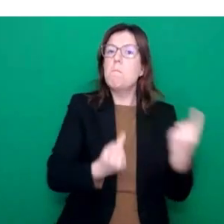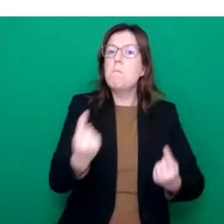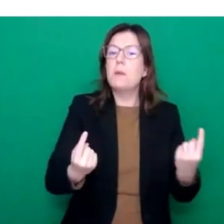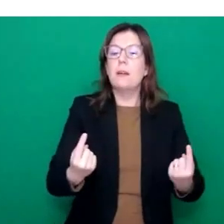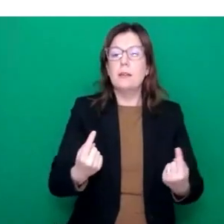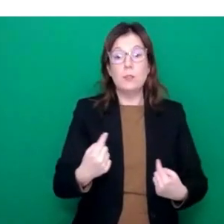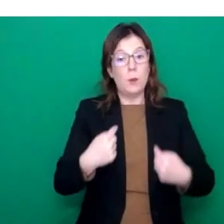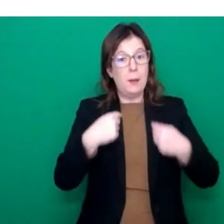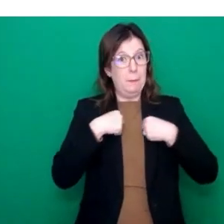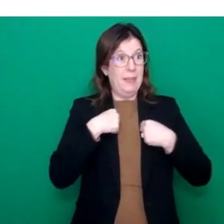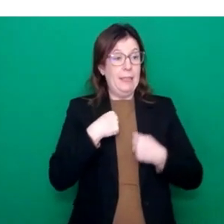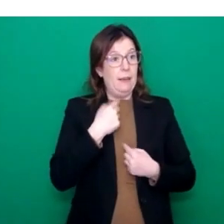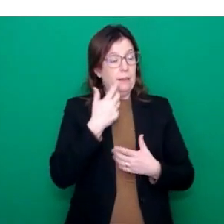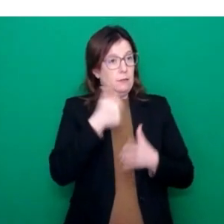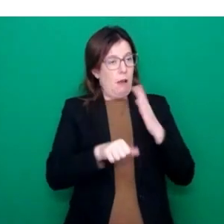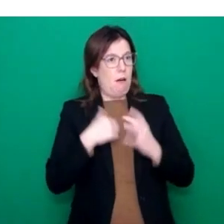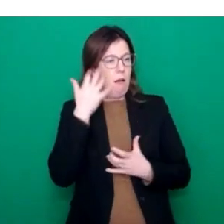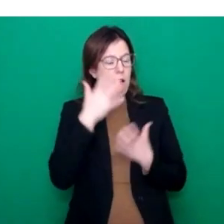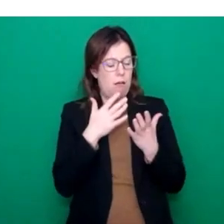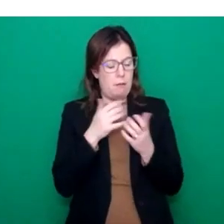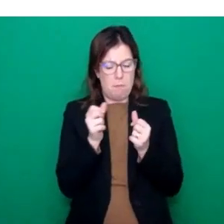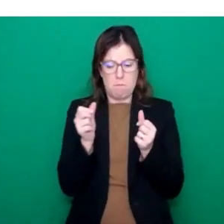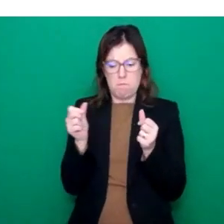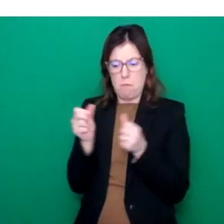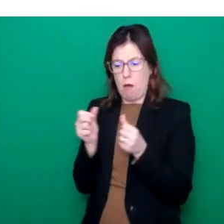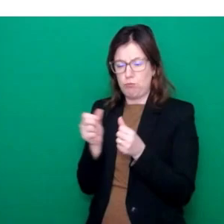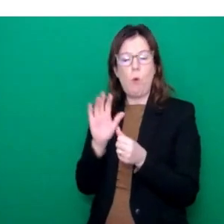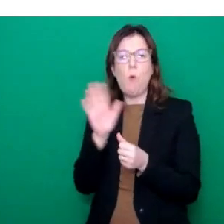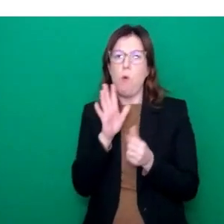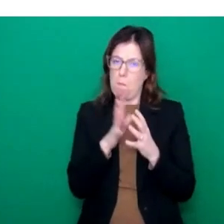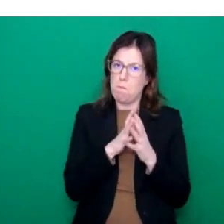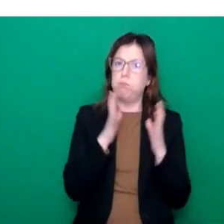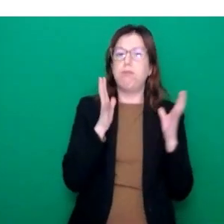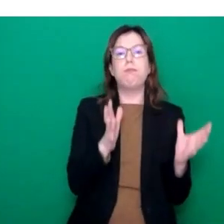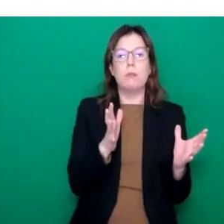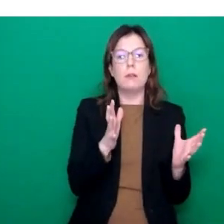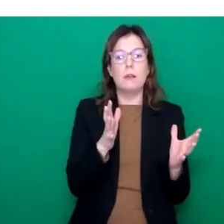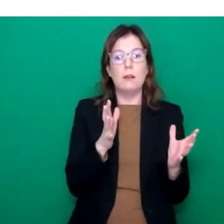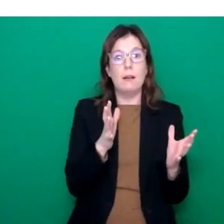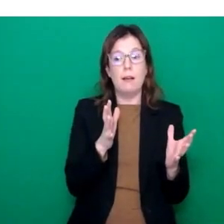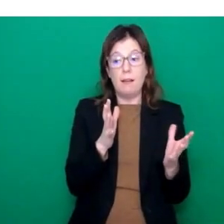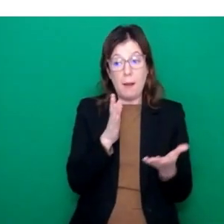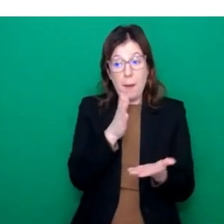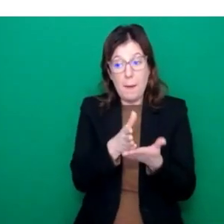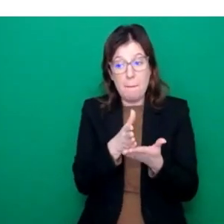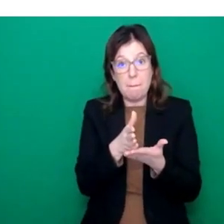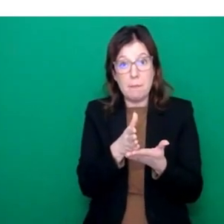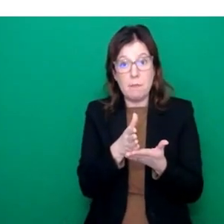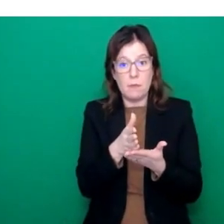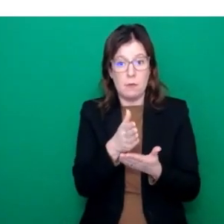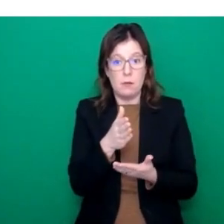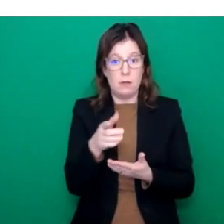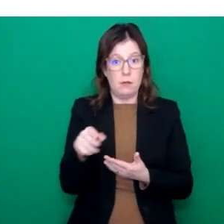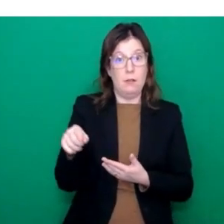it really shouldn't be microaggressions, and they are macroaggressions, and particularly how they land with people, they definitely feel macro. And I